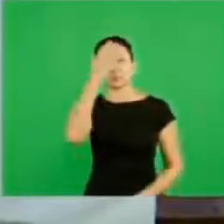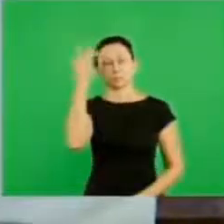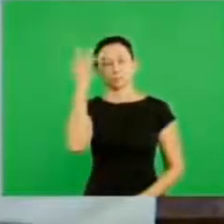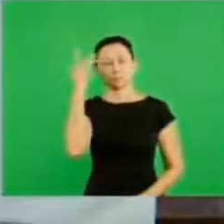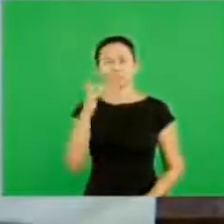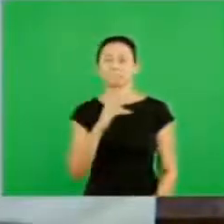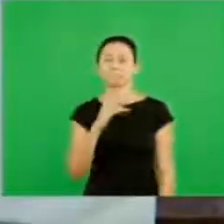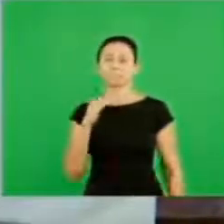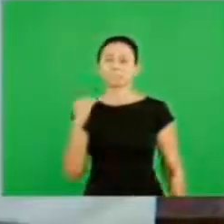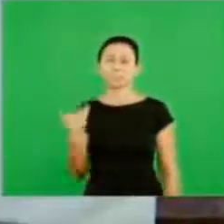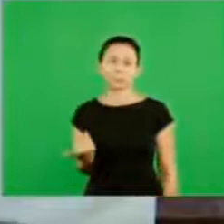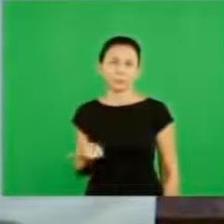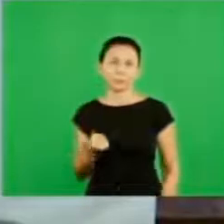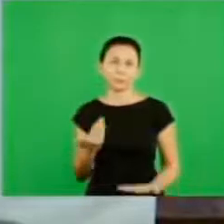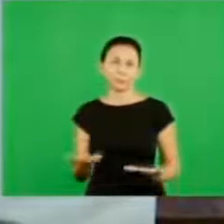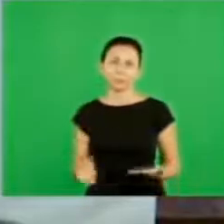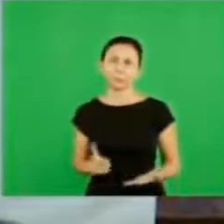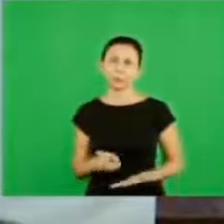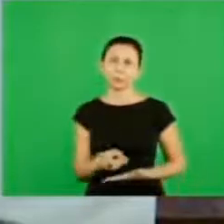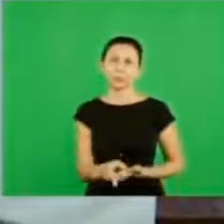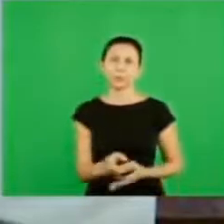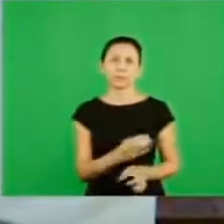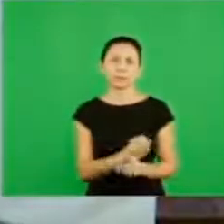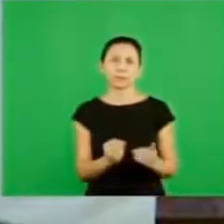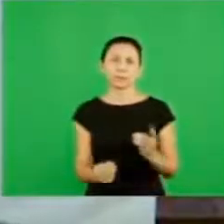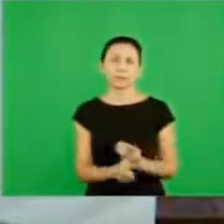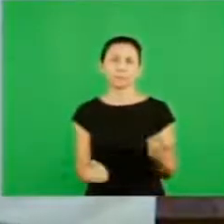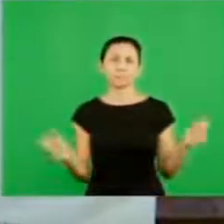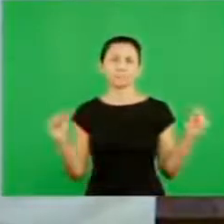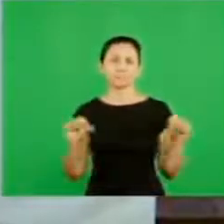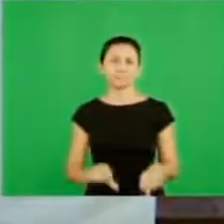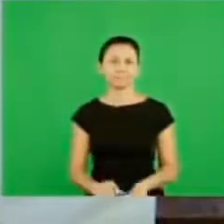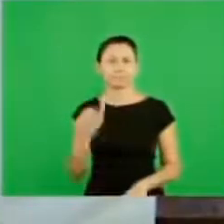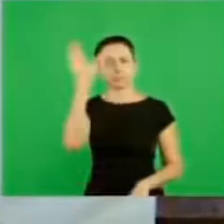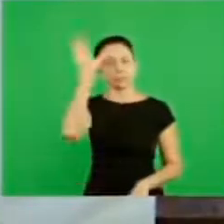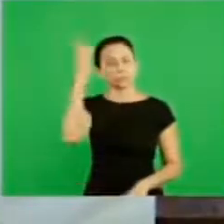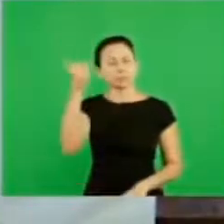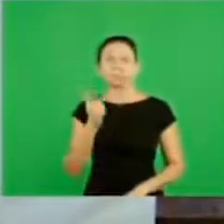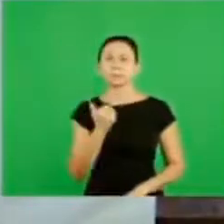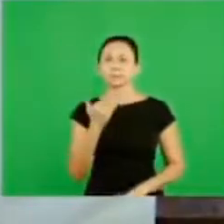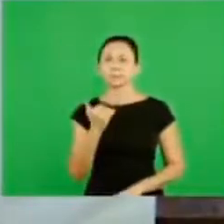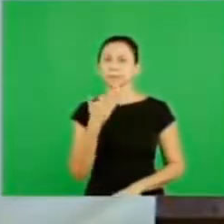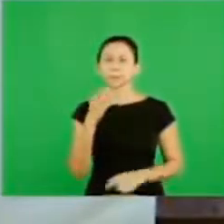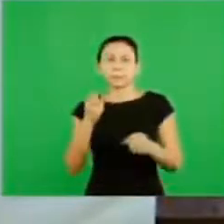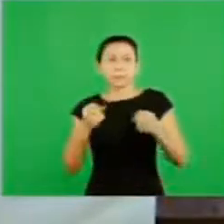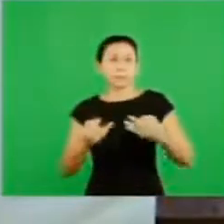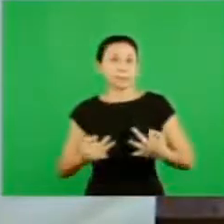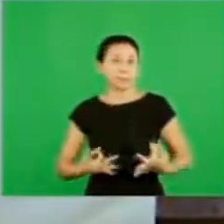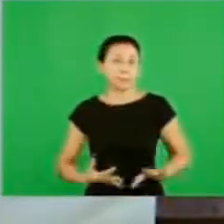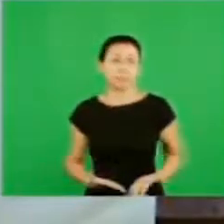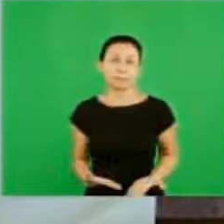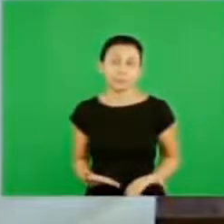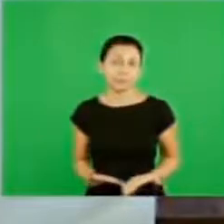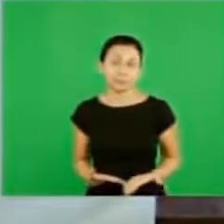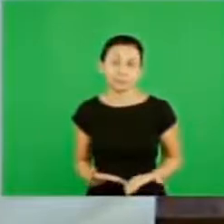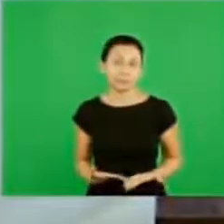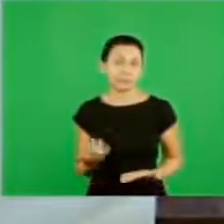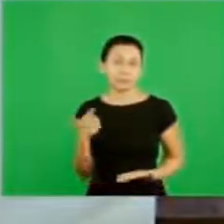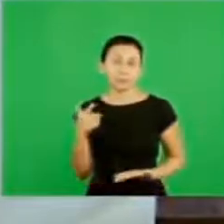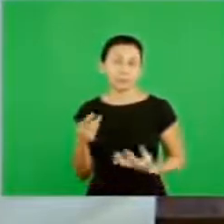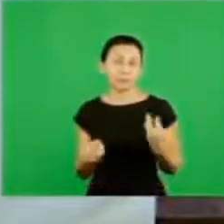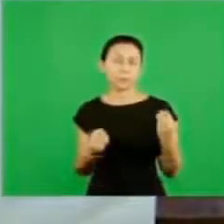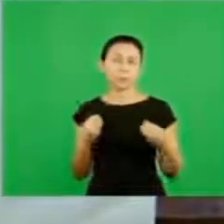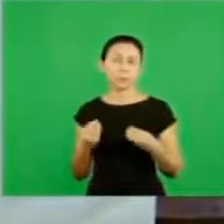80 million casualties, some estimates. And again, we find the world here without an exit. There was